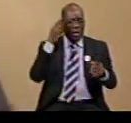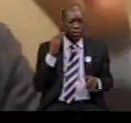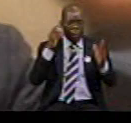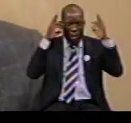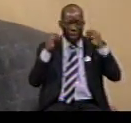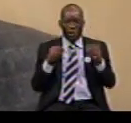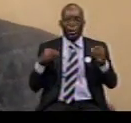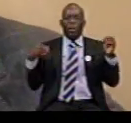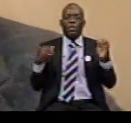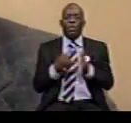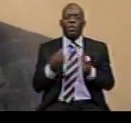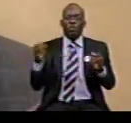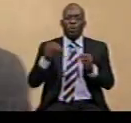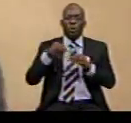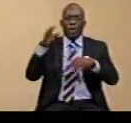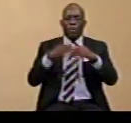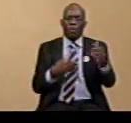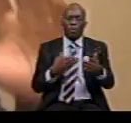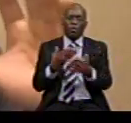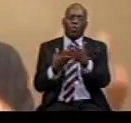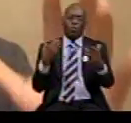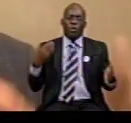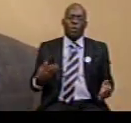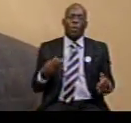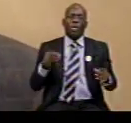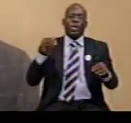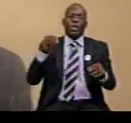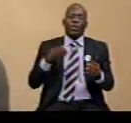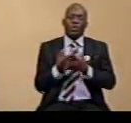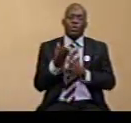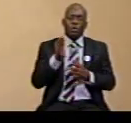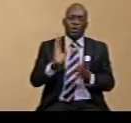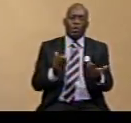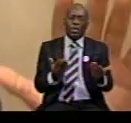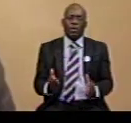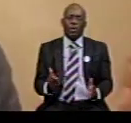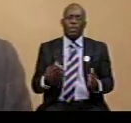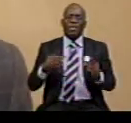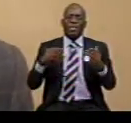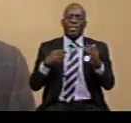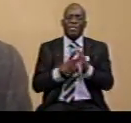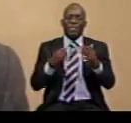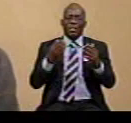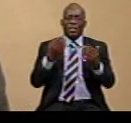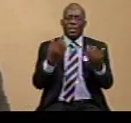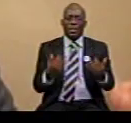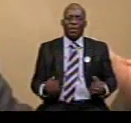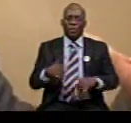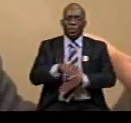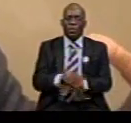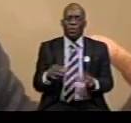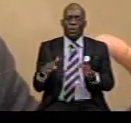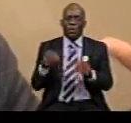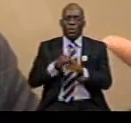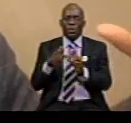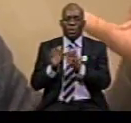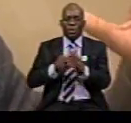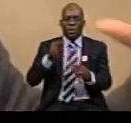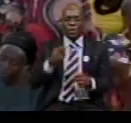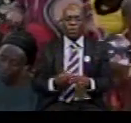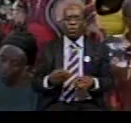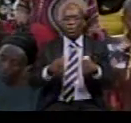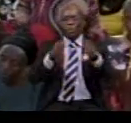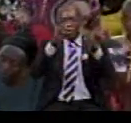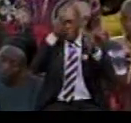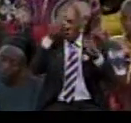before through your servant this evening. In the mighty name of Jesus. In Jesus' name we pray. Father, we thank you. We